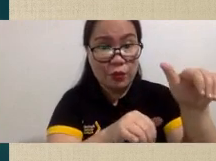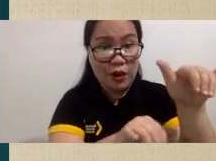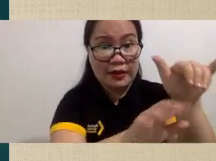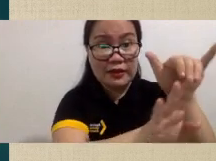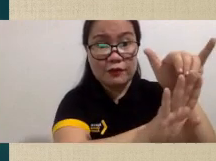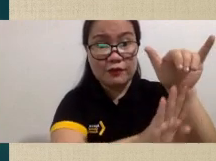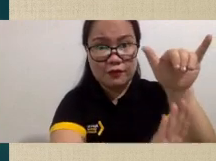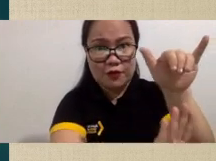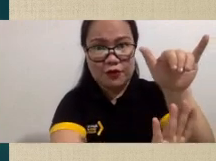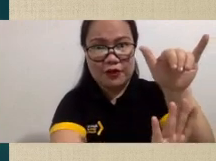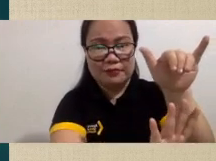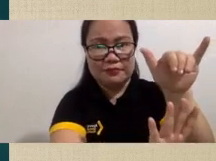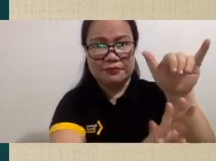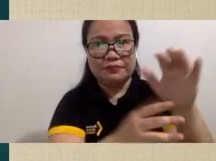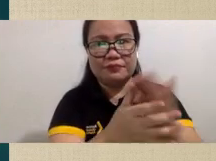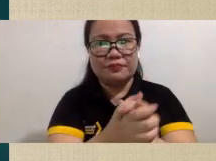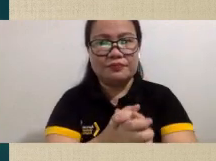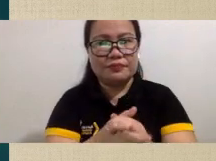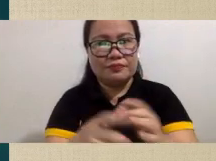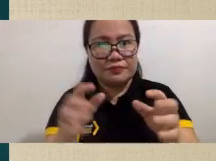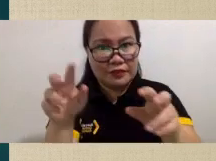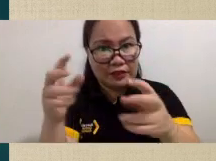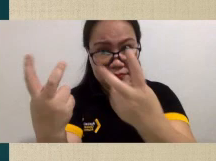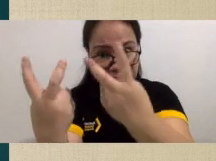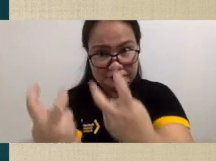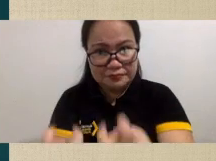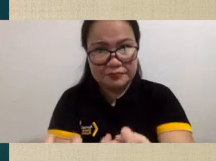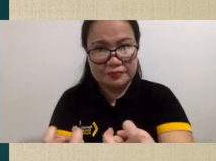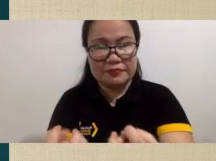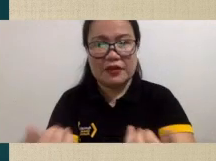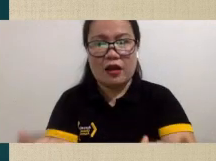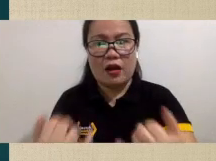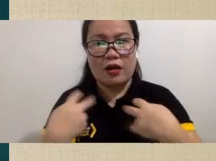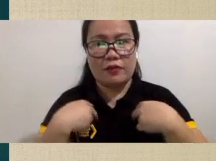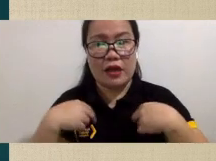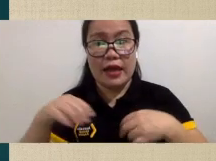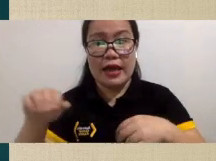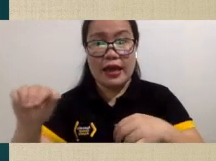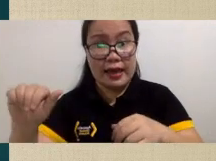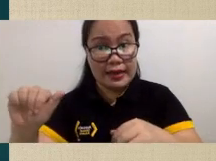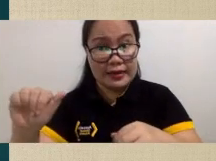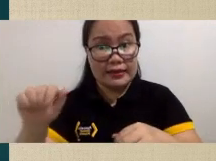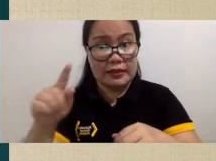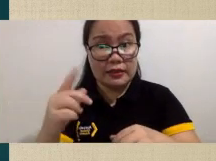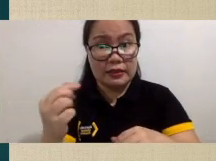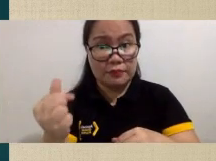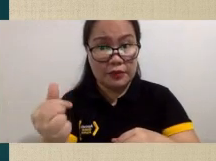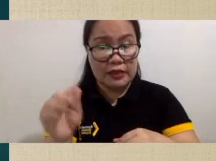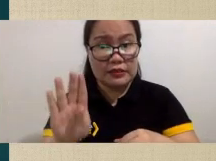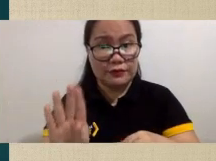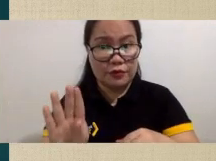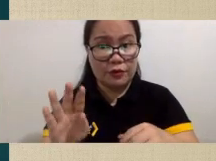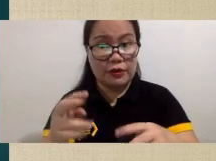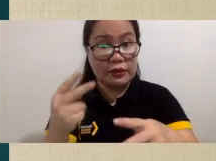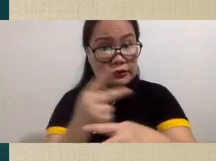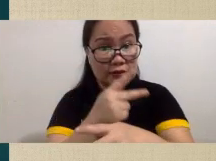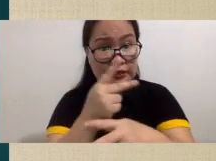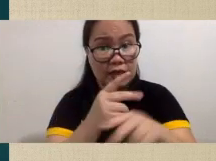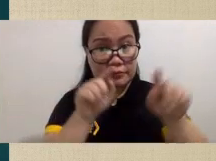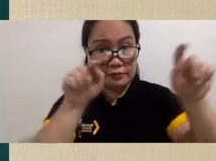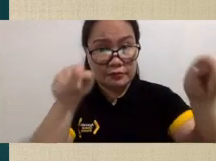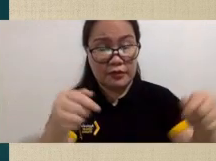squared. So, we will now have the factored form of a plus 4